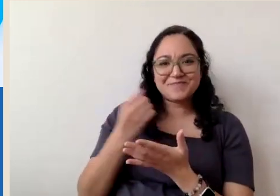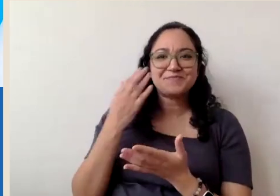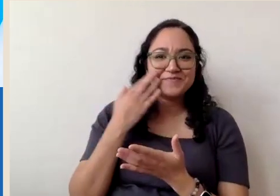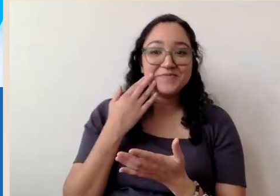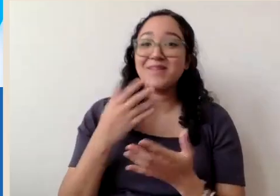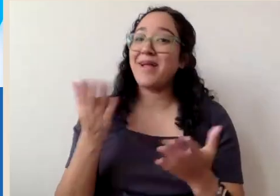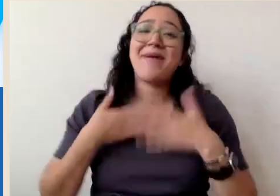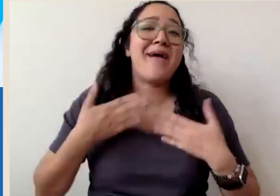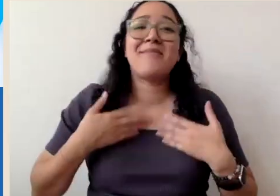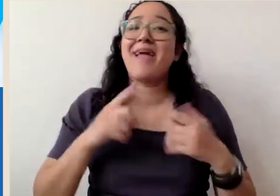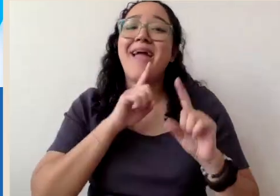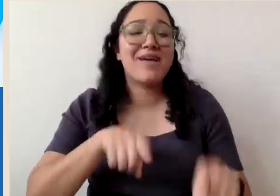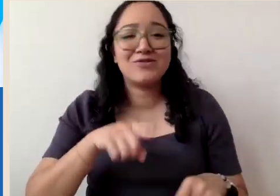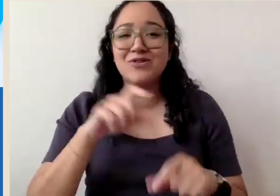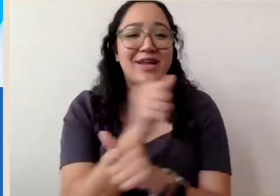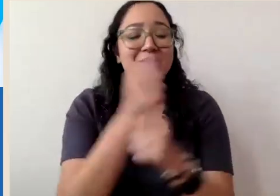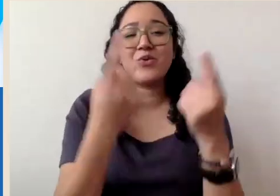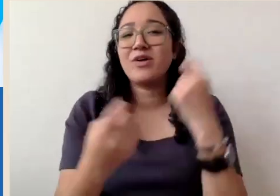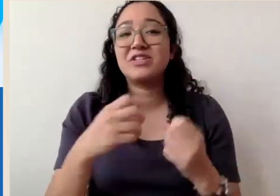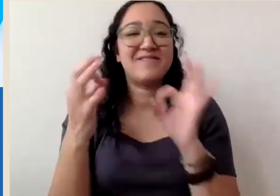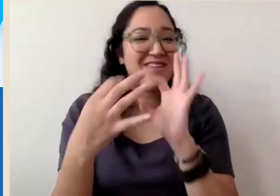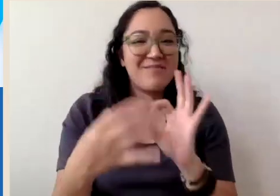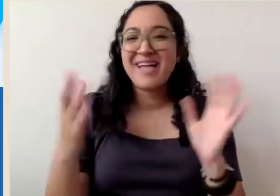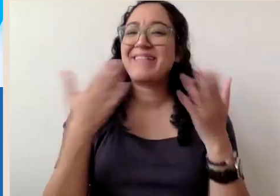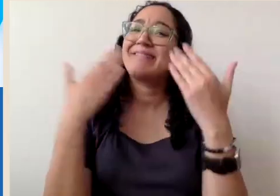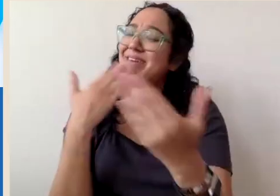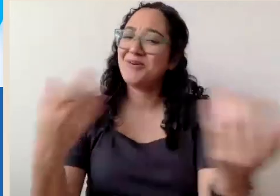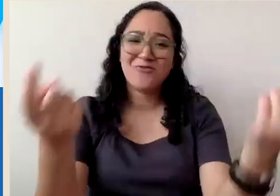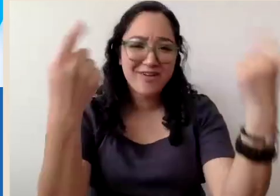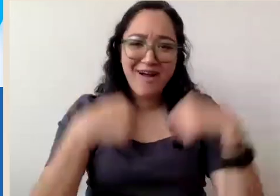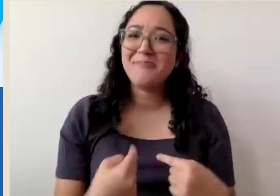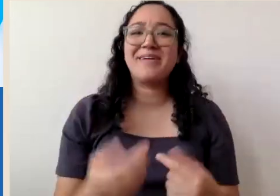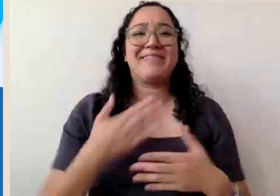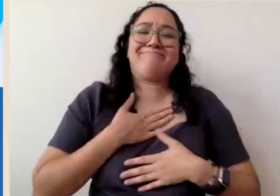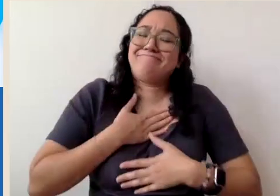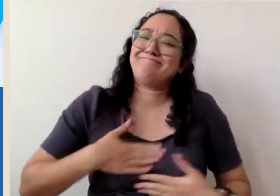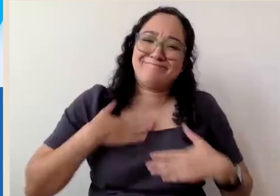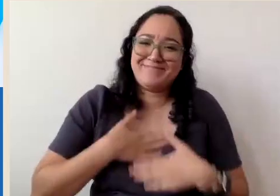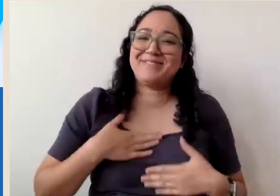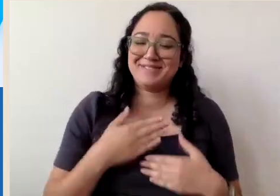time for questions, any feedback, and thank you all for attending today. I very much appreciate it.